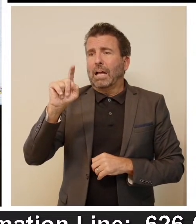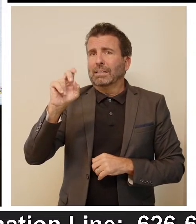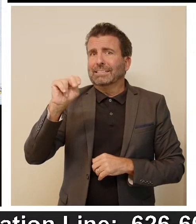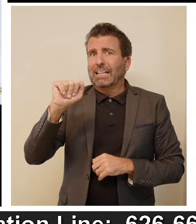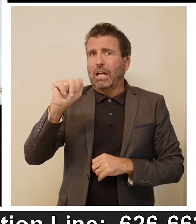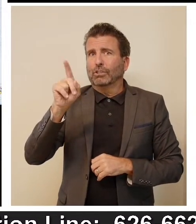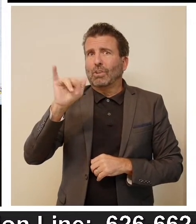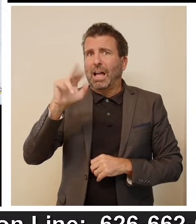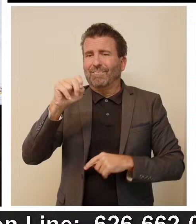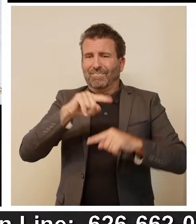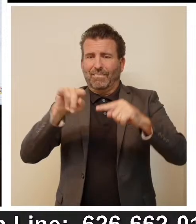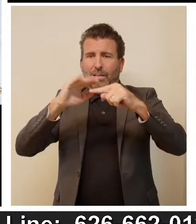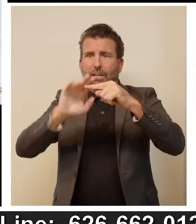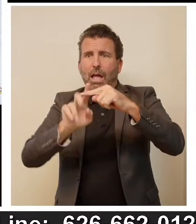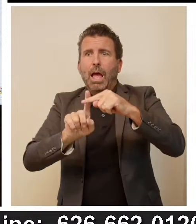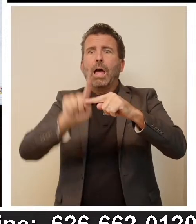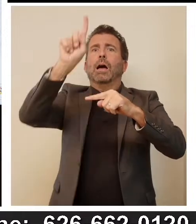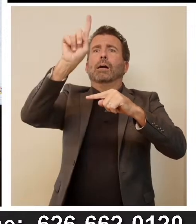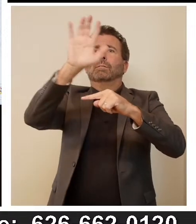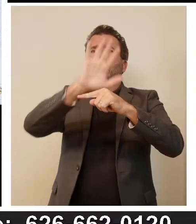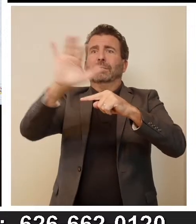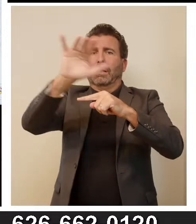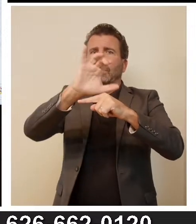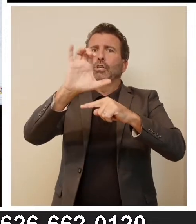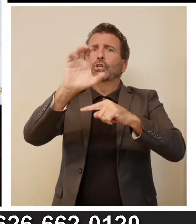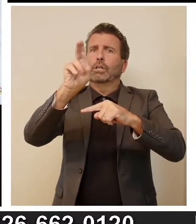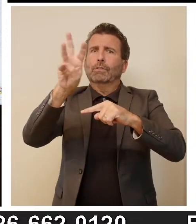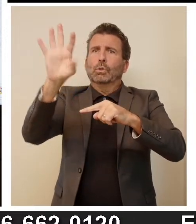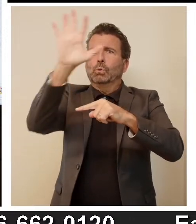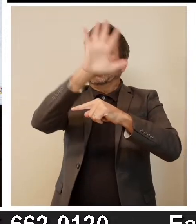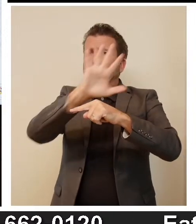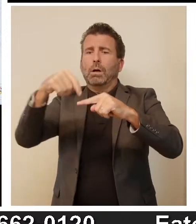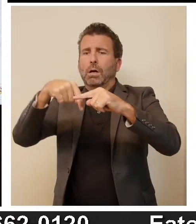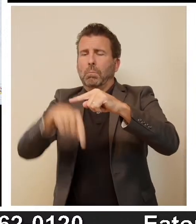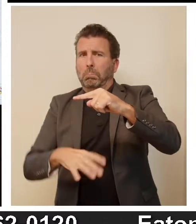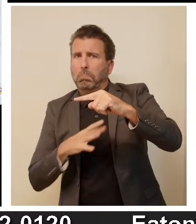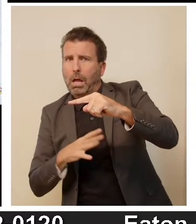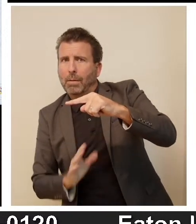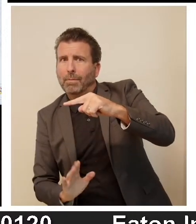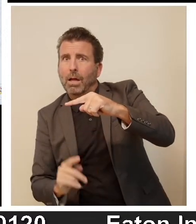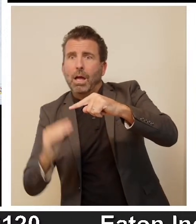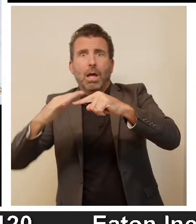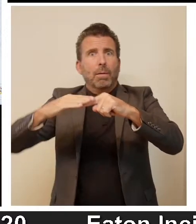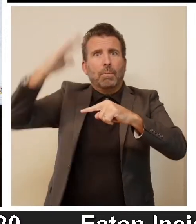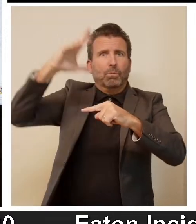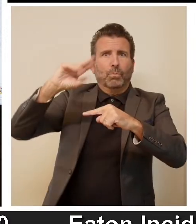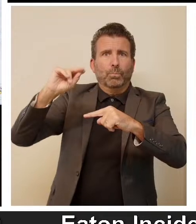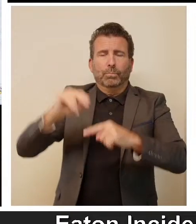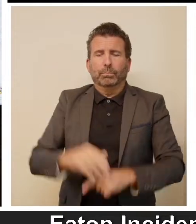curfew is still in place. We've made several arrests, so just be cognizant of that.